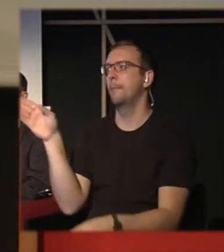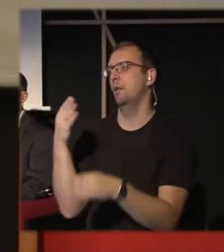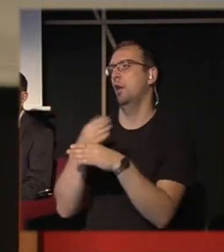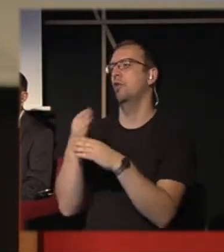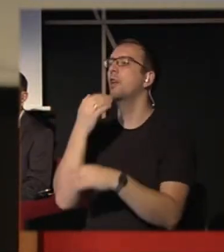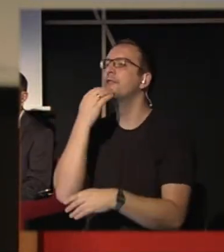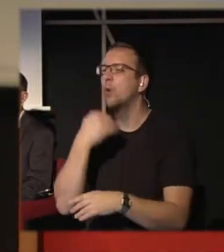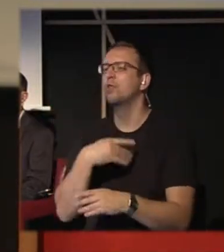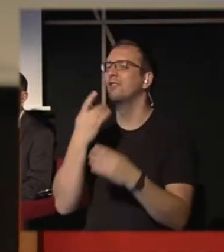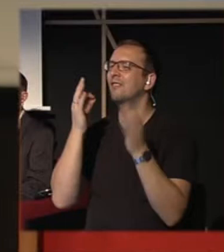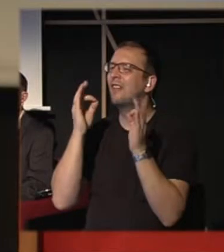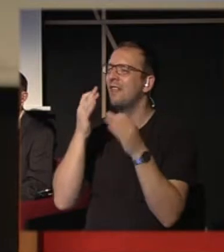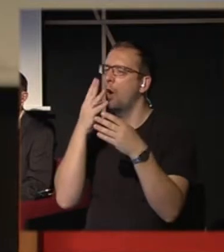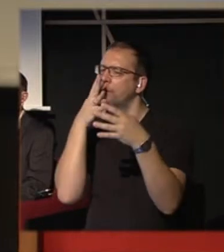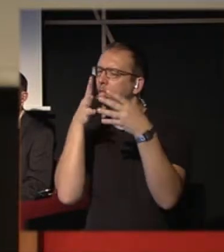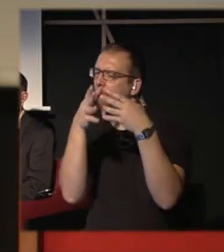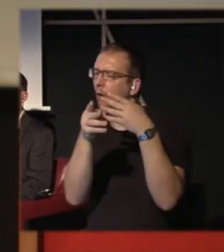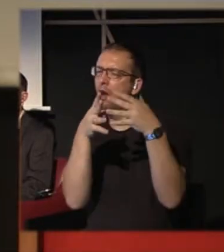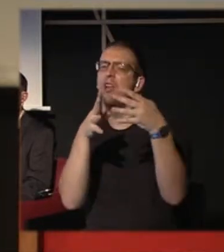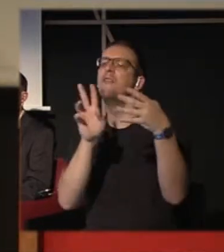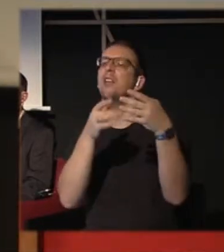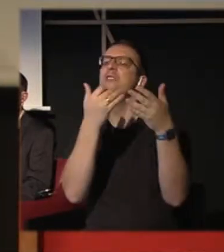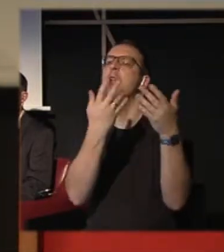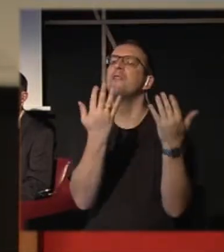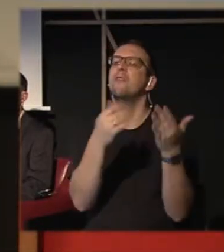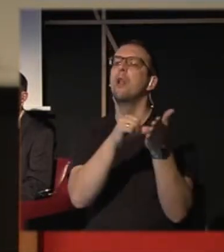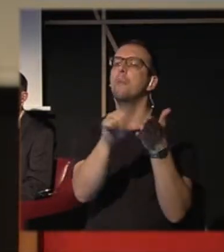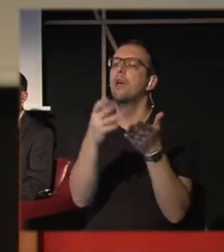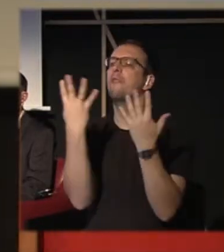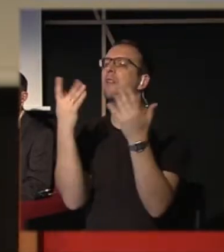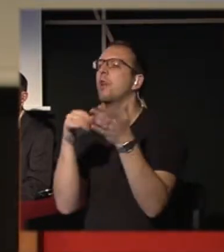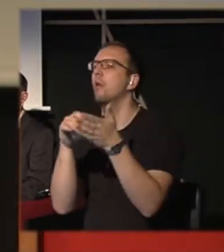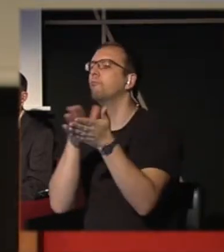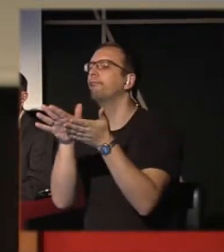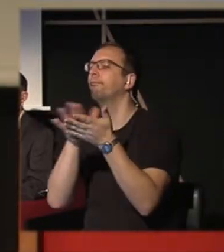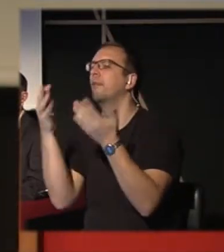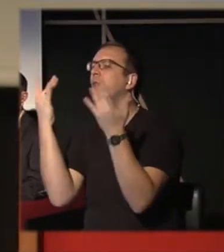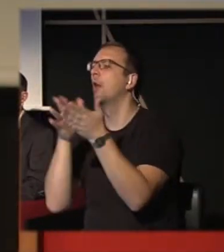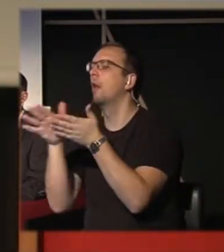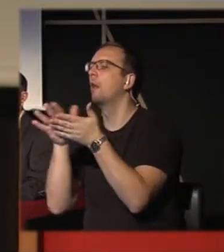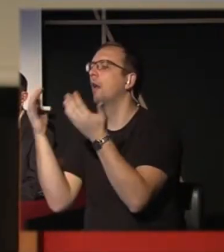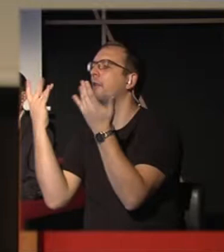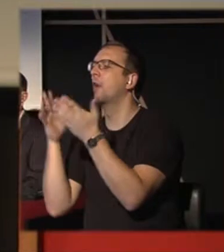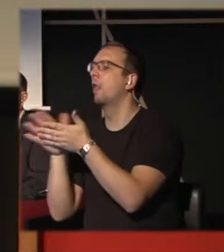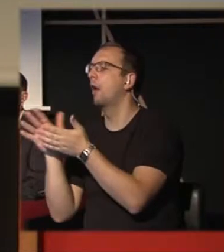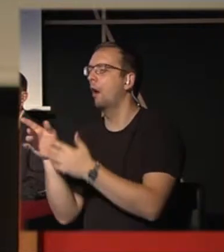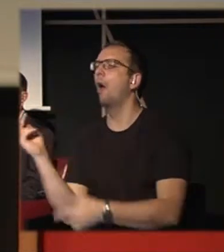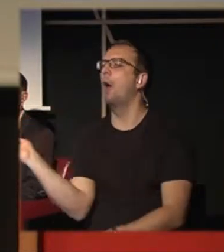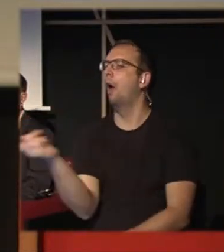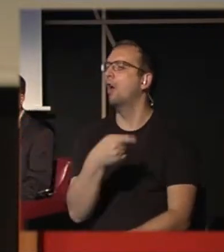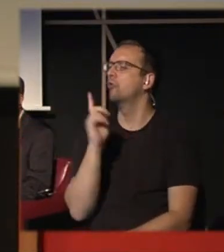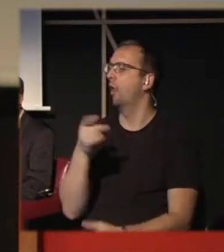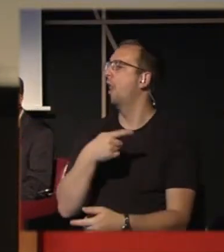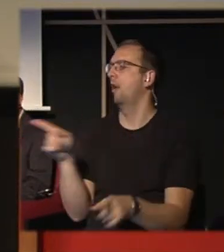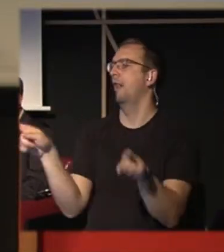that led to a pilot project with 8 national associations in 2001 before first manual was published and first licenses granted